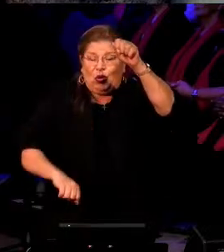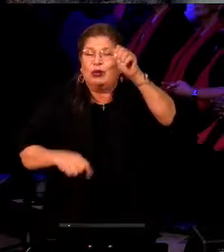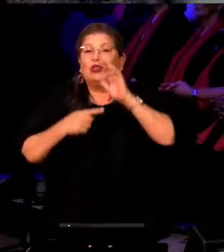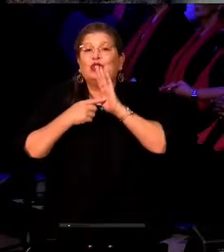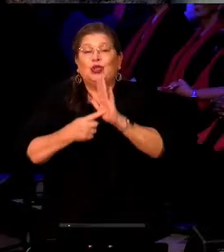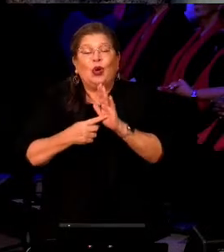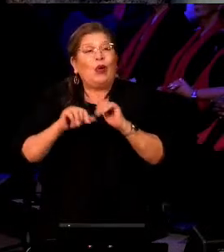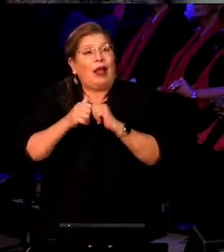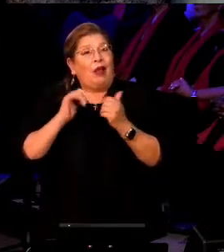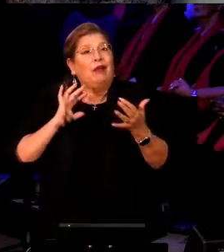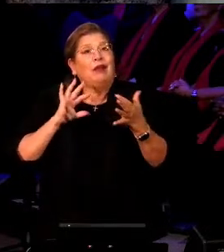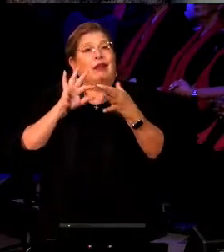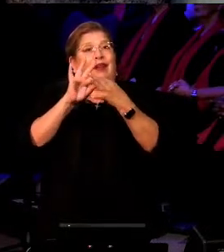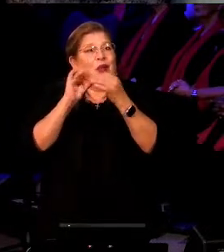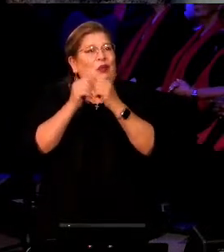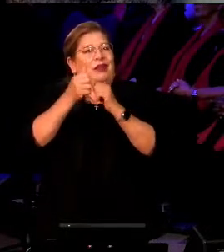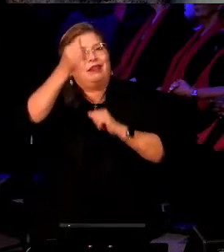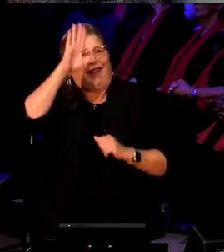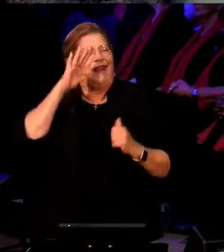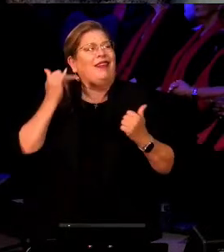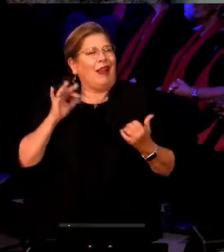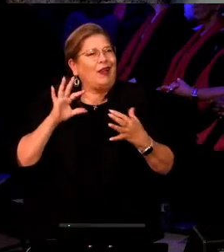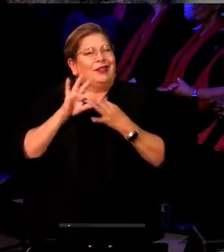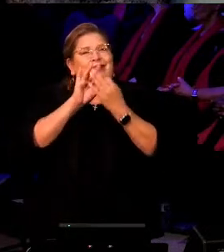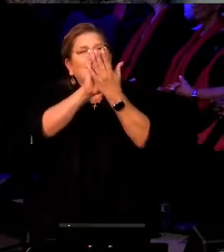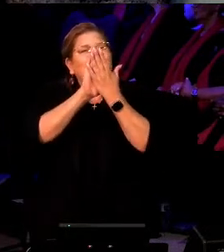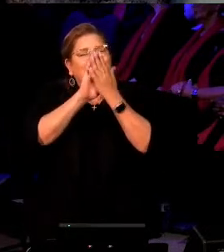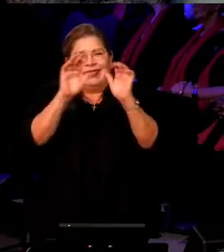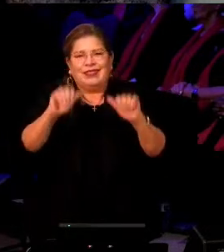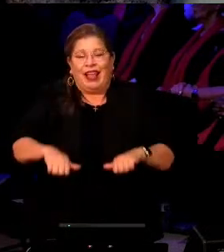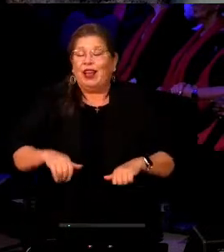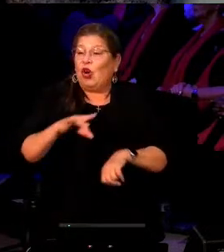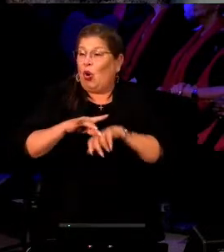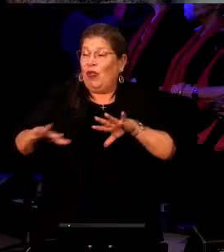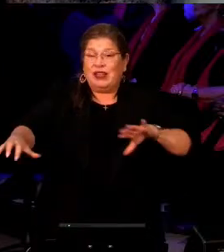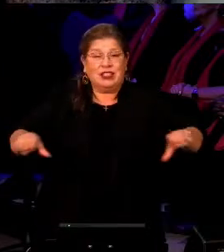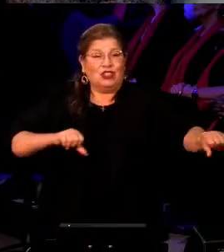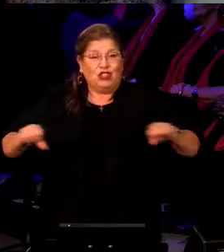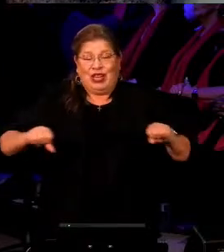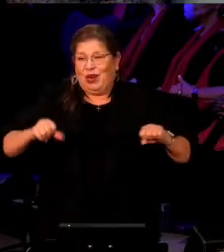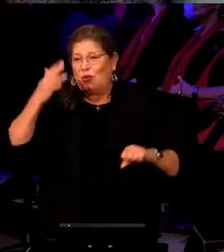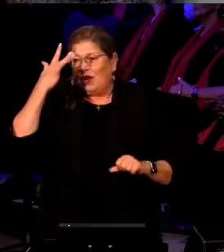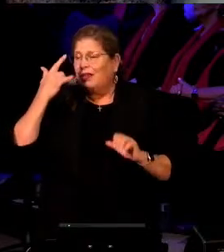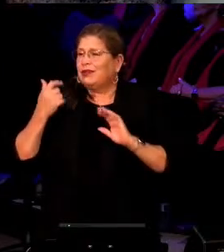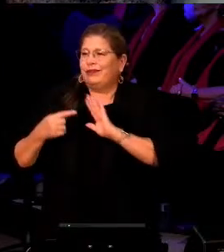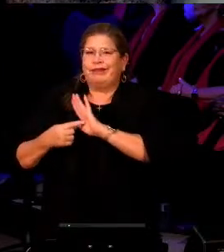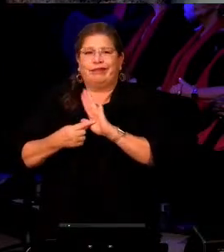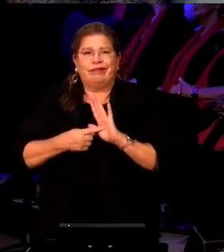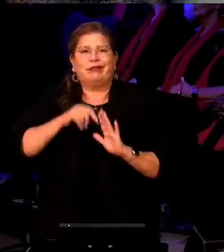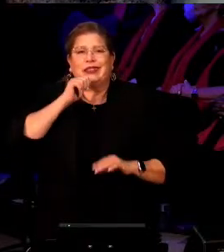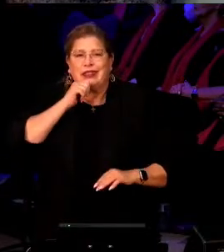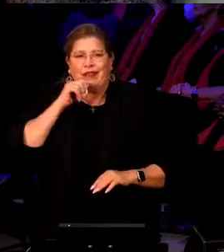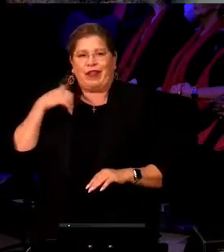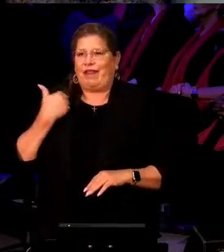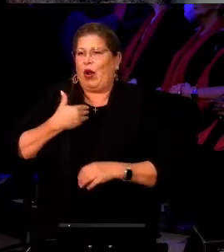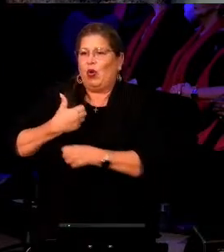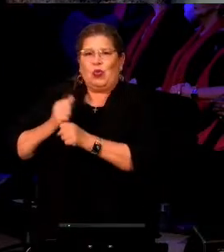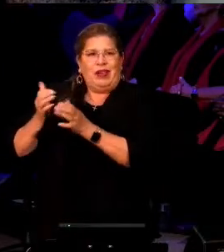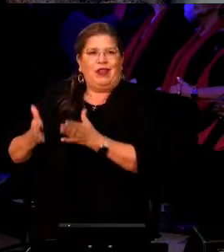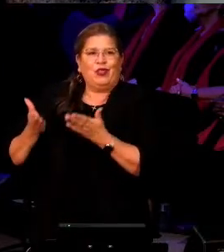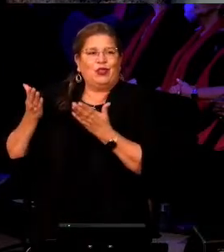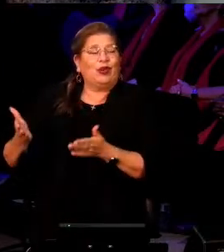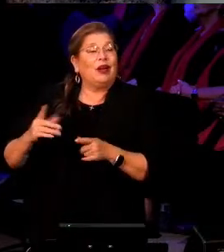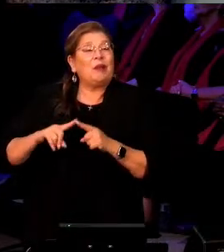the holy is now open. The earth shakes at the prospect of the suffering of the Creator. But in the